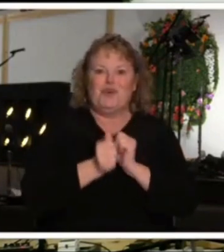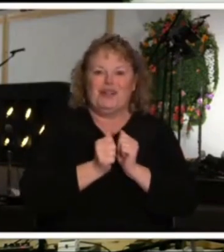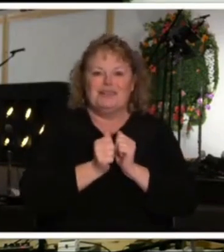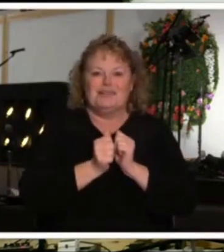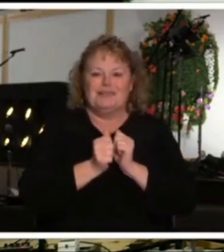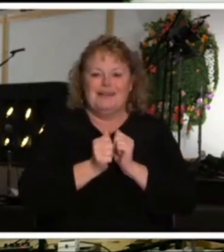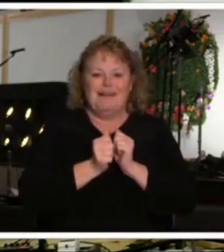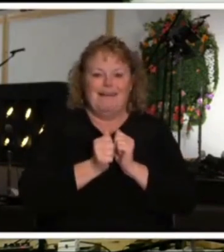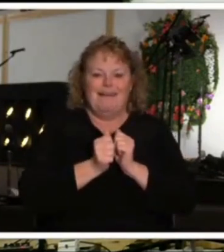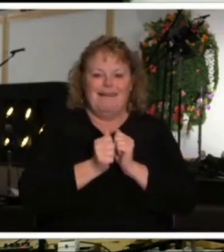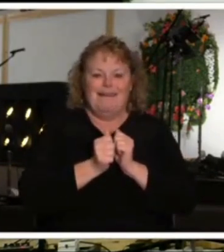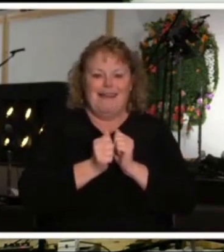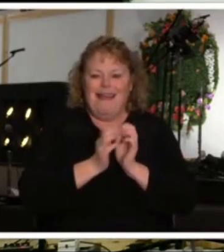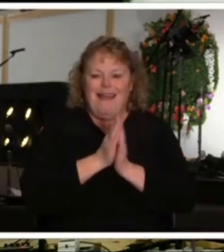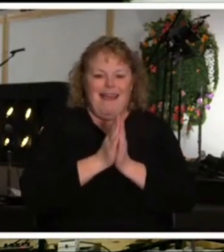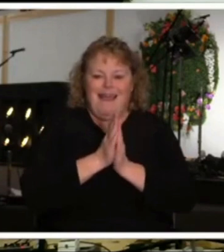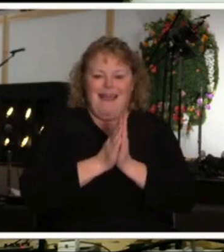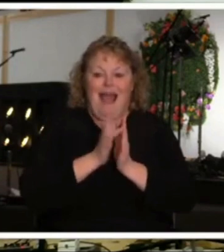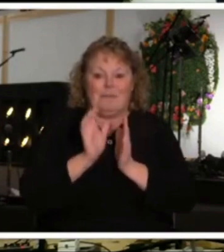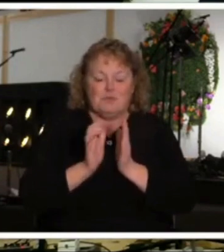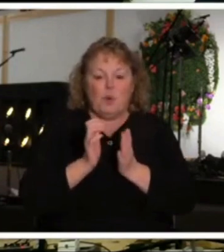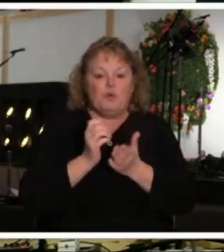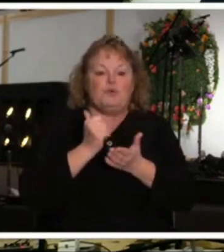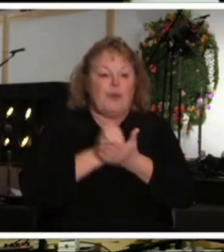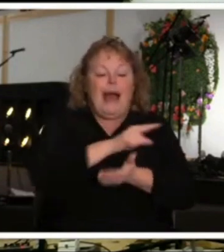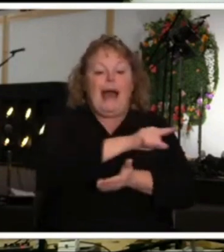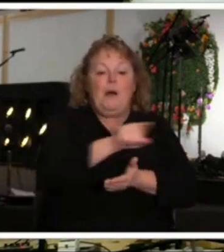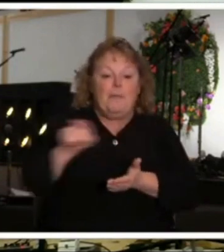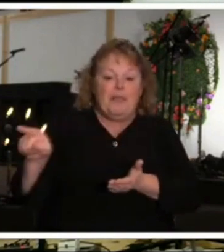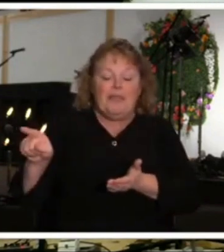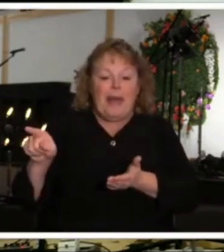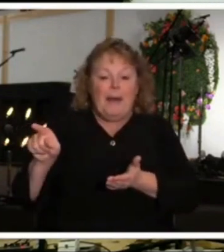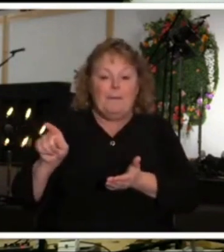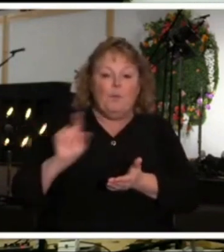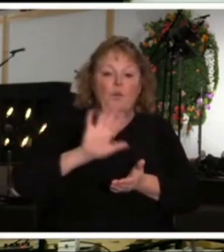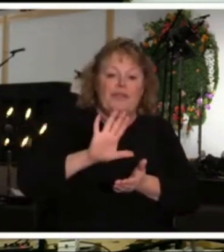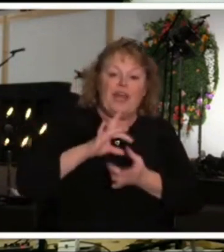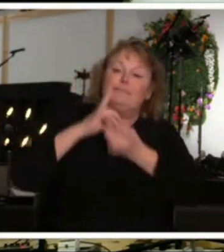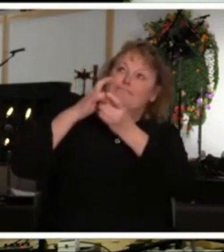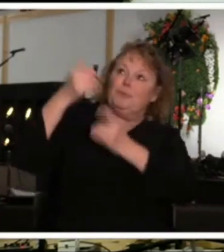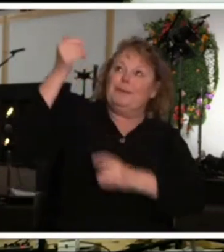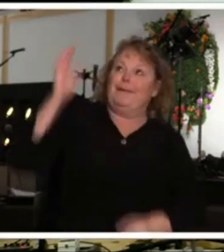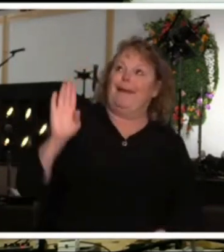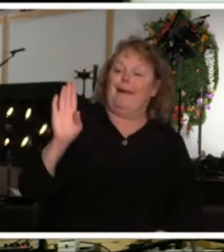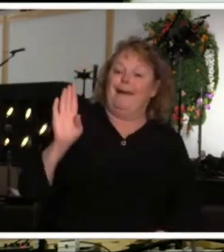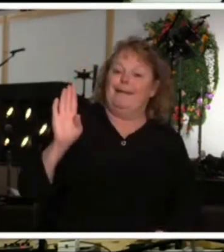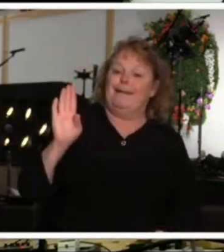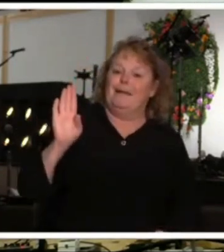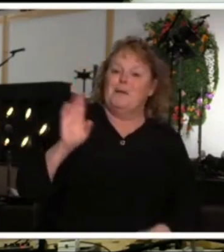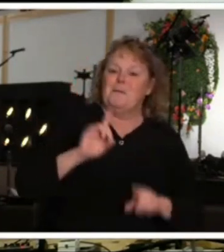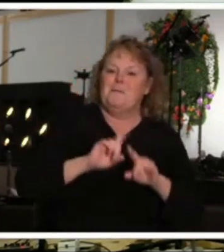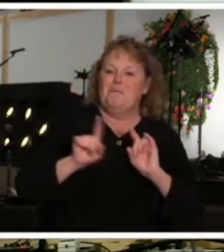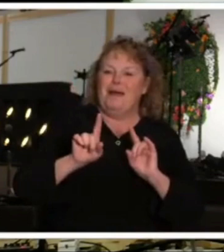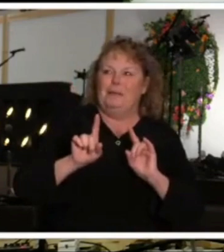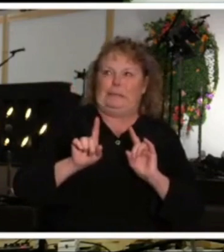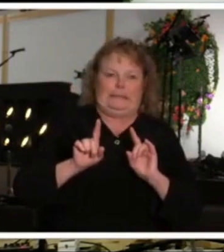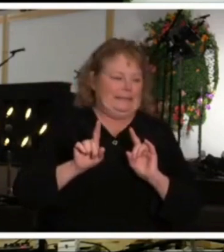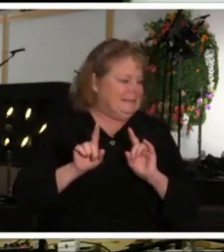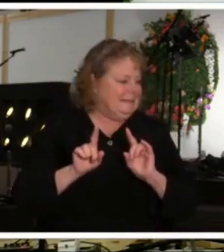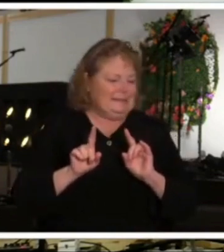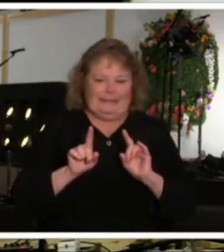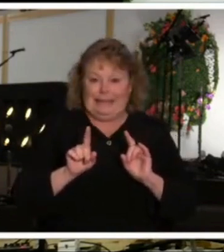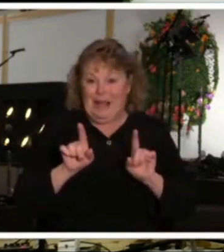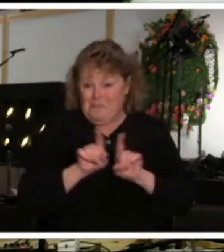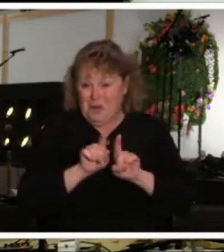be balanced and I'm supposed to meet spiritual needs. But it's very easy to become a fan. And, you